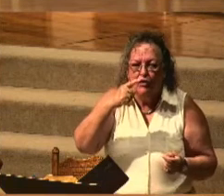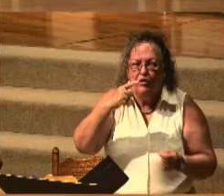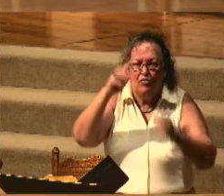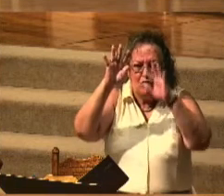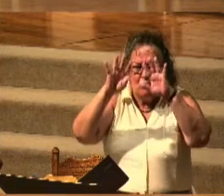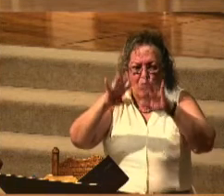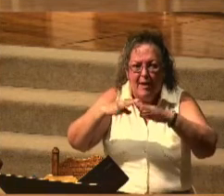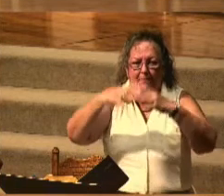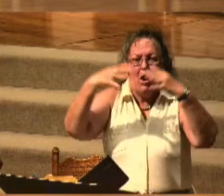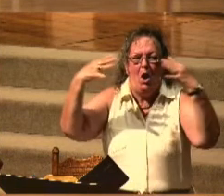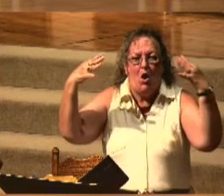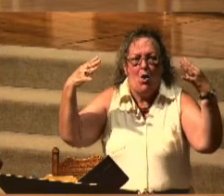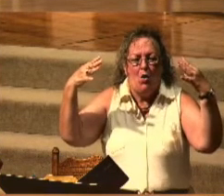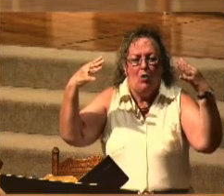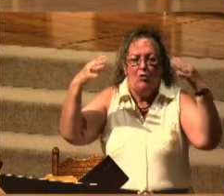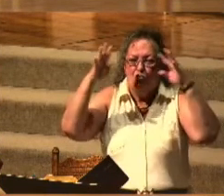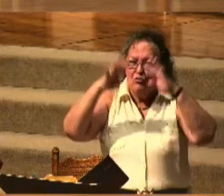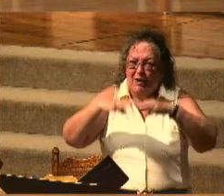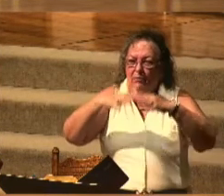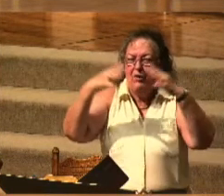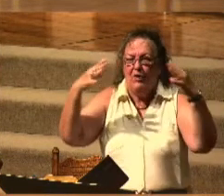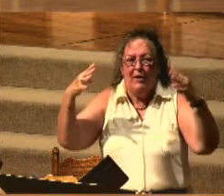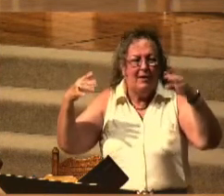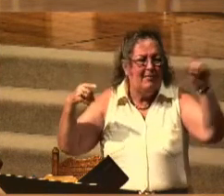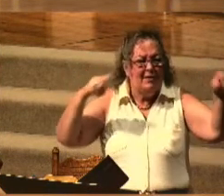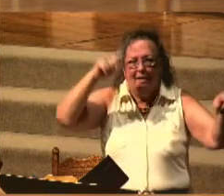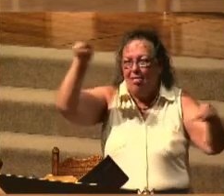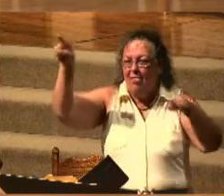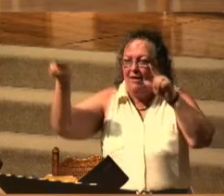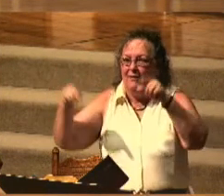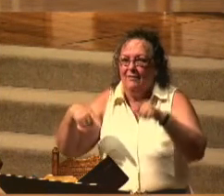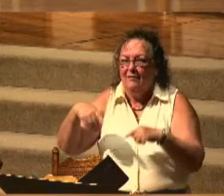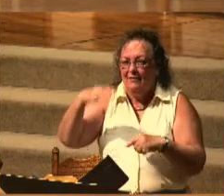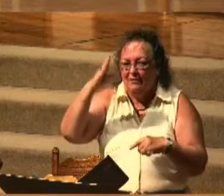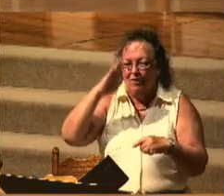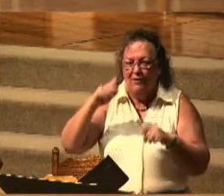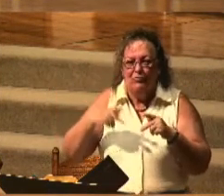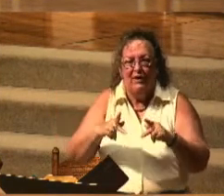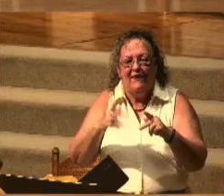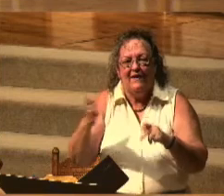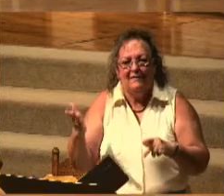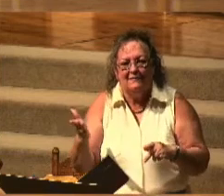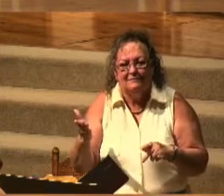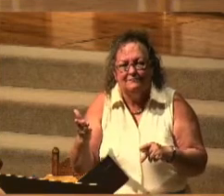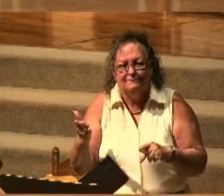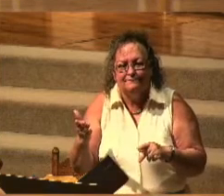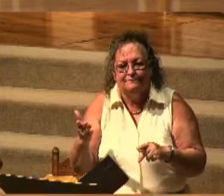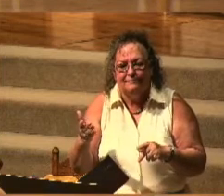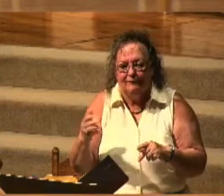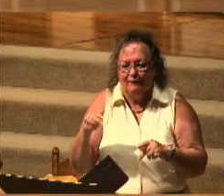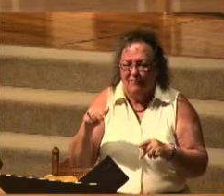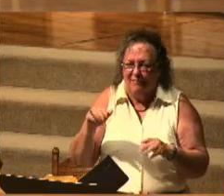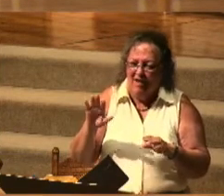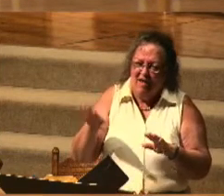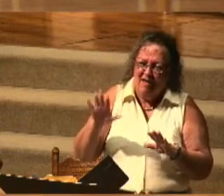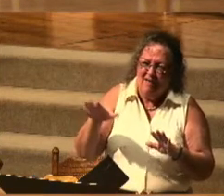all. Rainbow out here, rainbow everywhere. He put it up there. The other morning, I